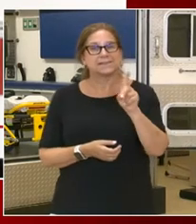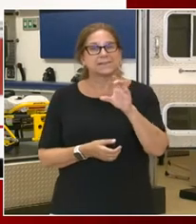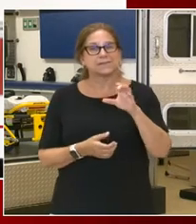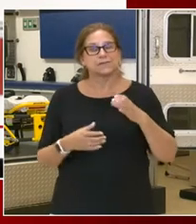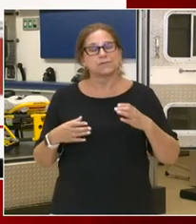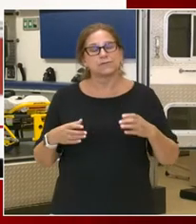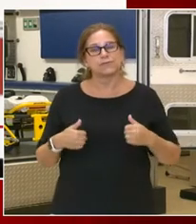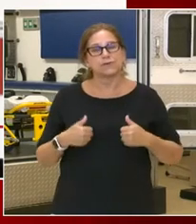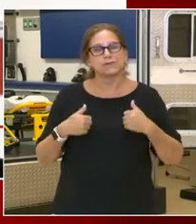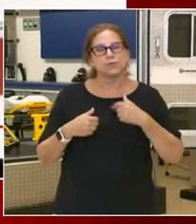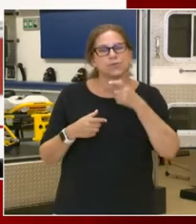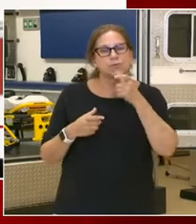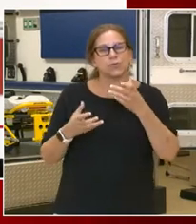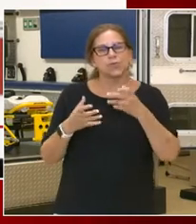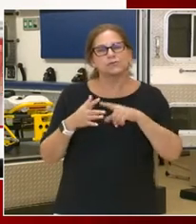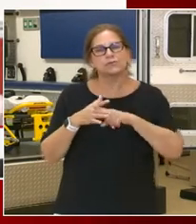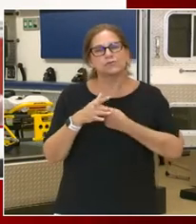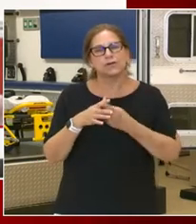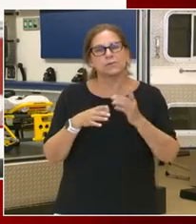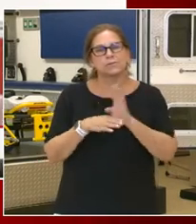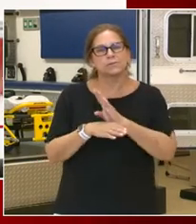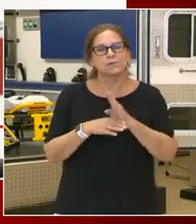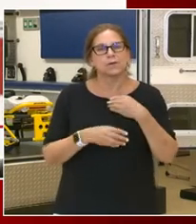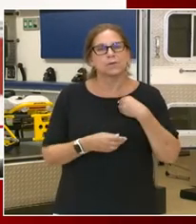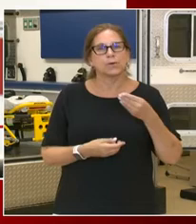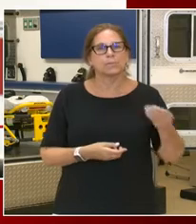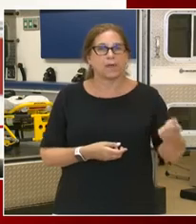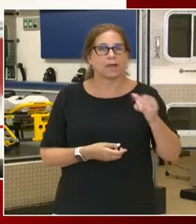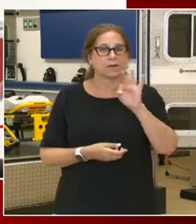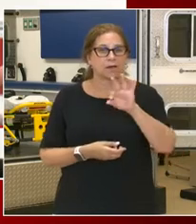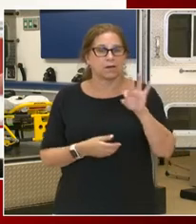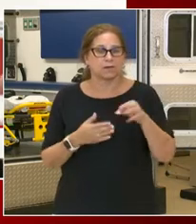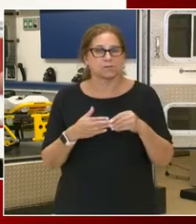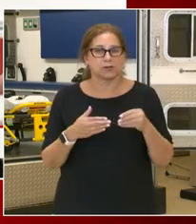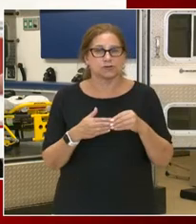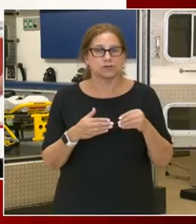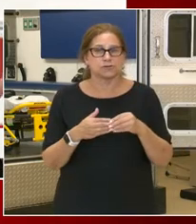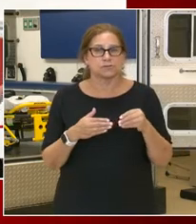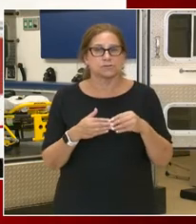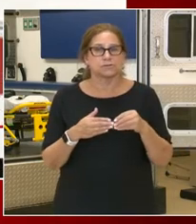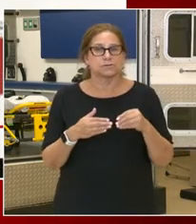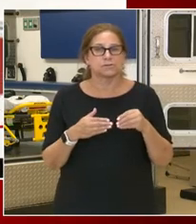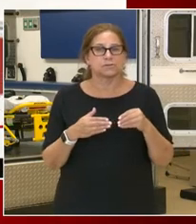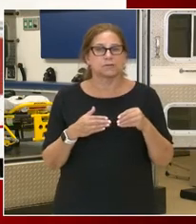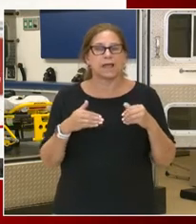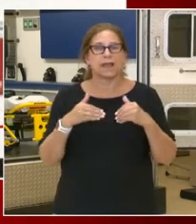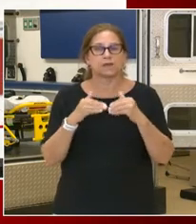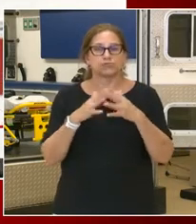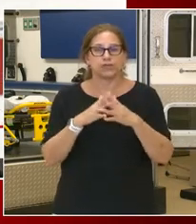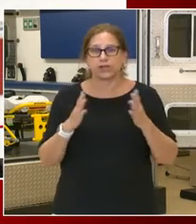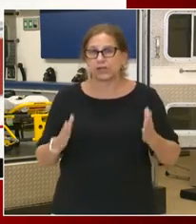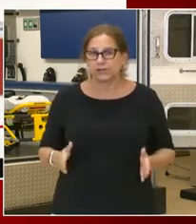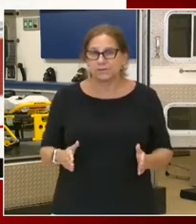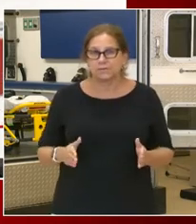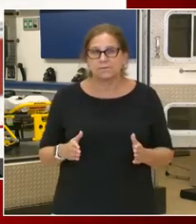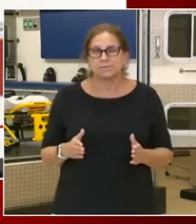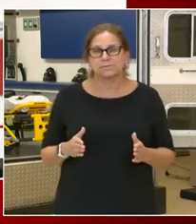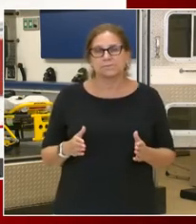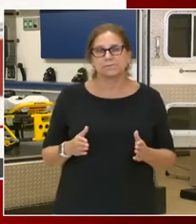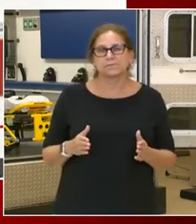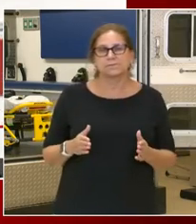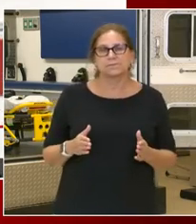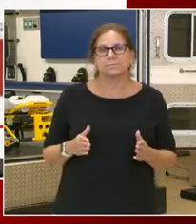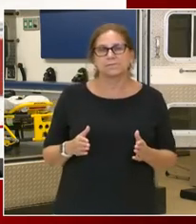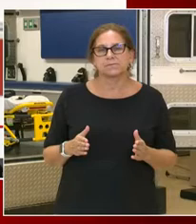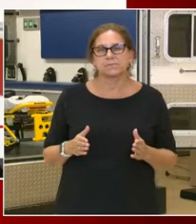pay $99. And don't be fooled, entrepreneurship is workforce development too. You're just your own boss instead of working